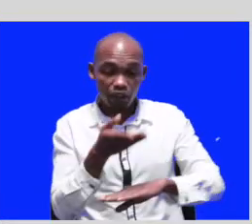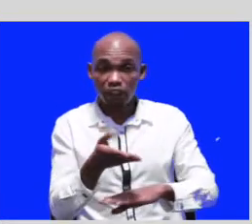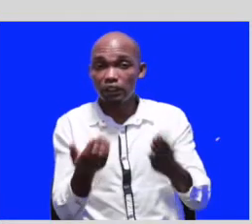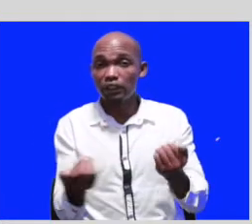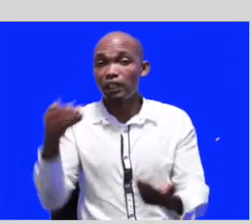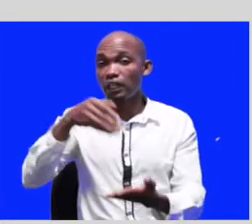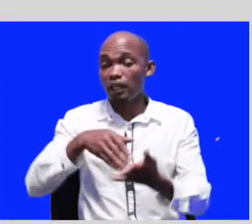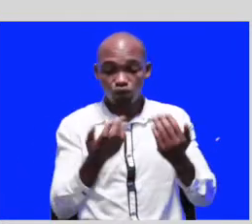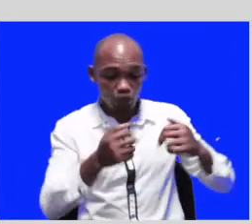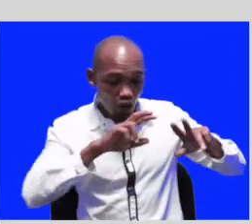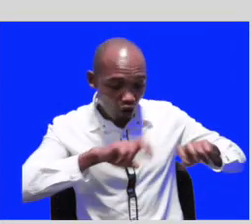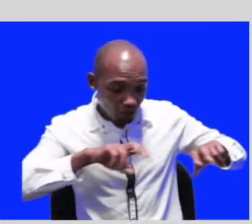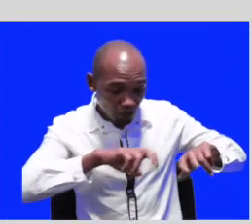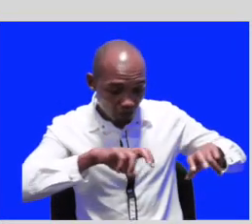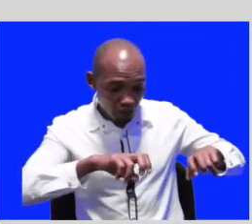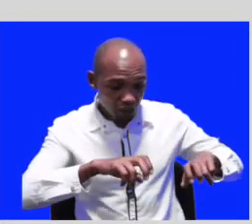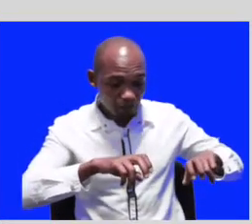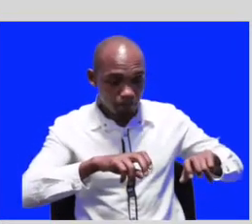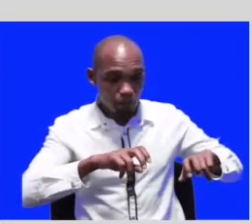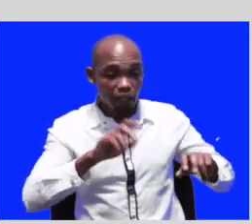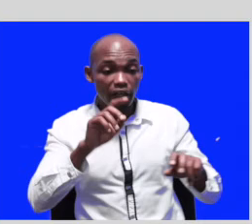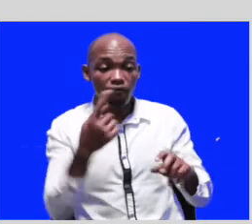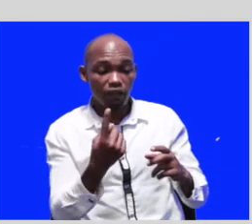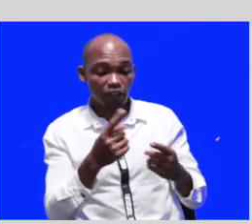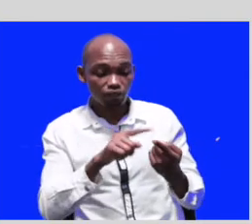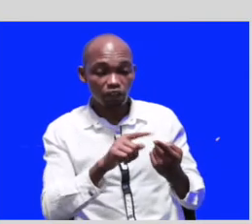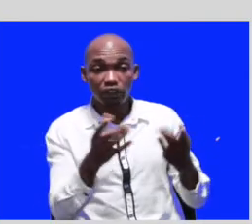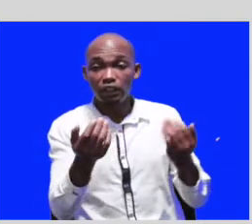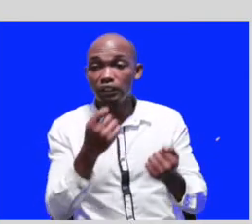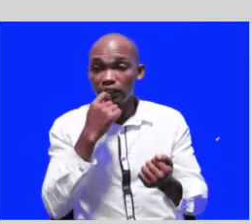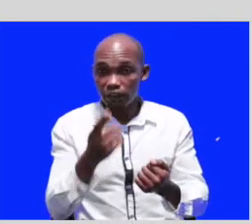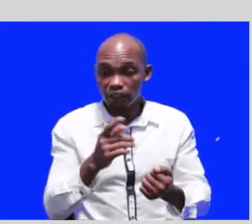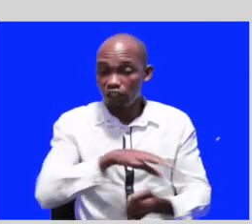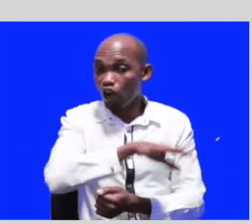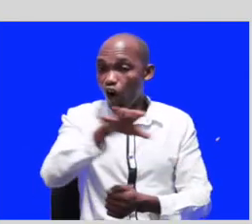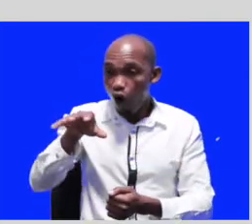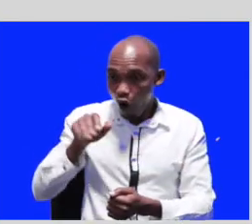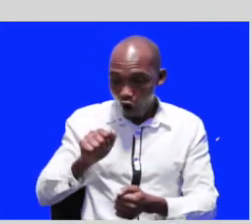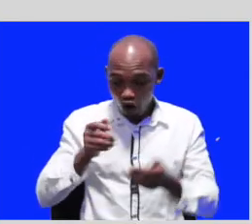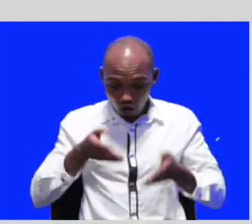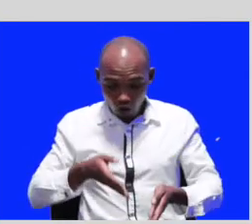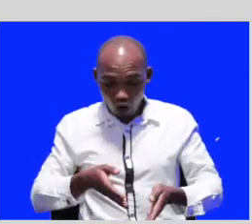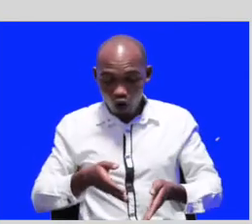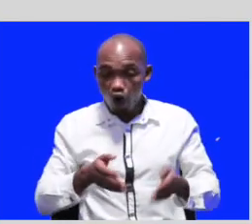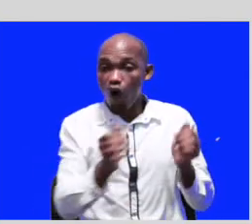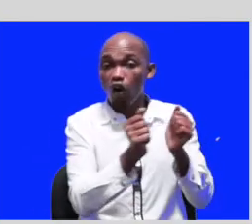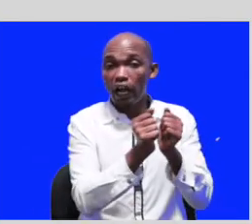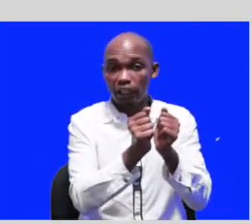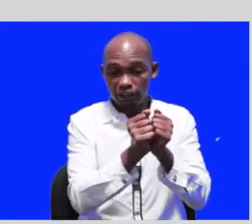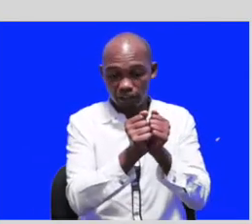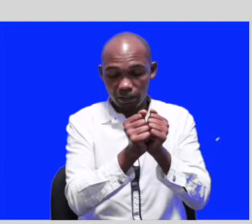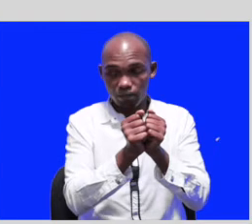he came up with the following observation. First, every generation of organisms have more